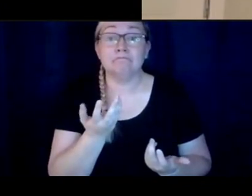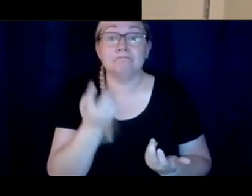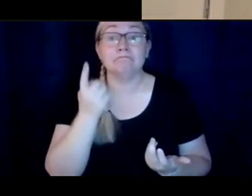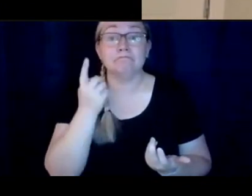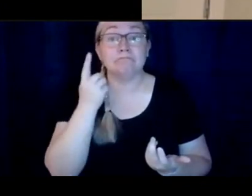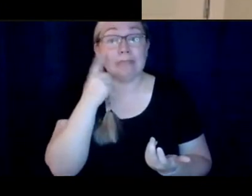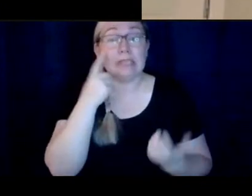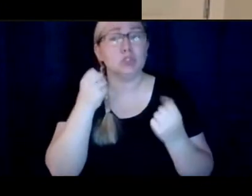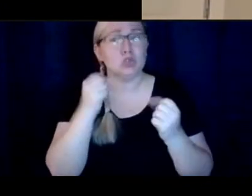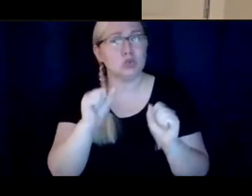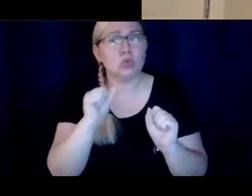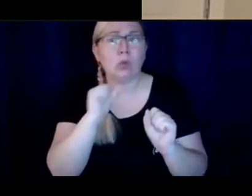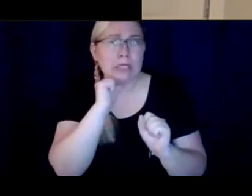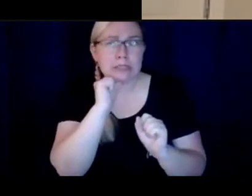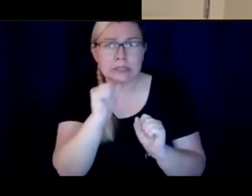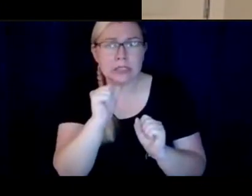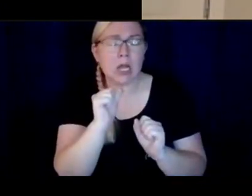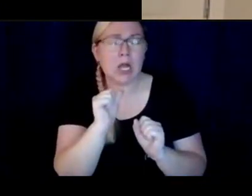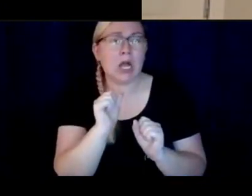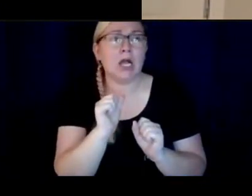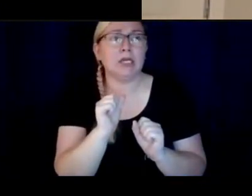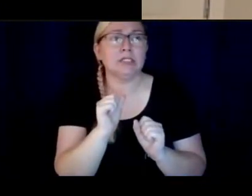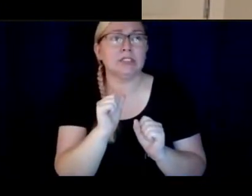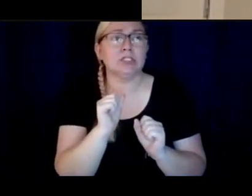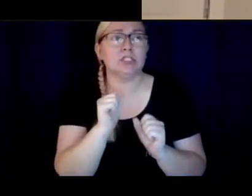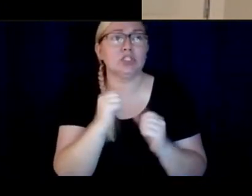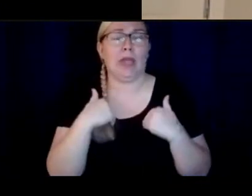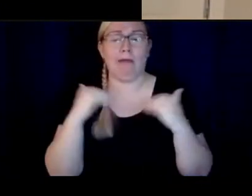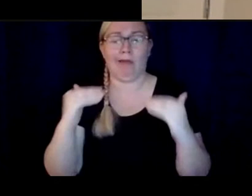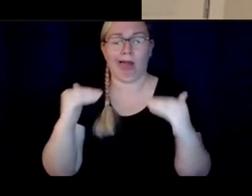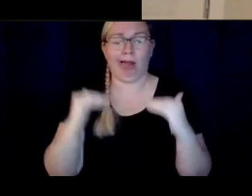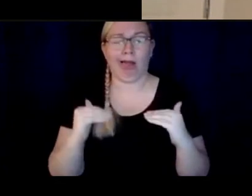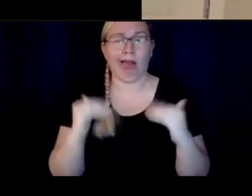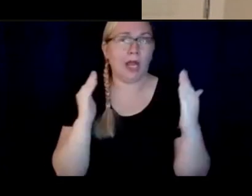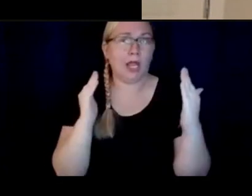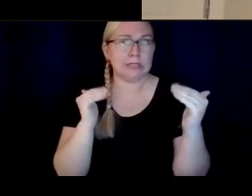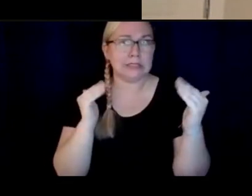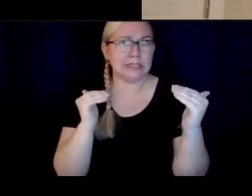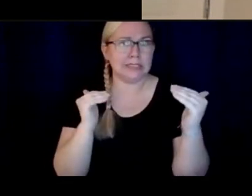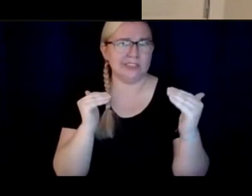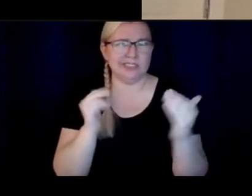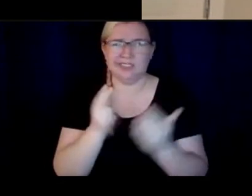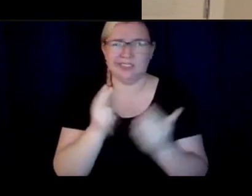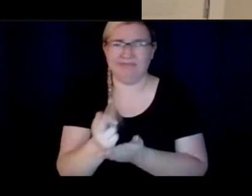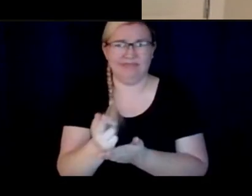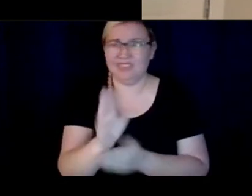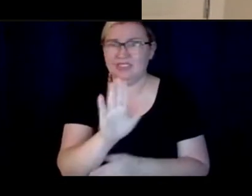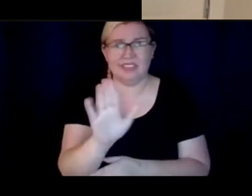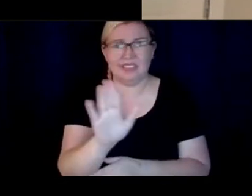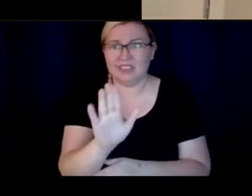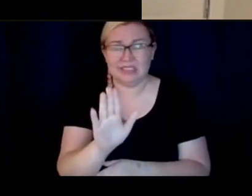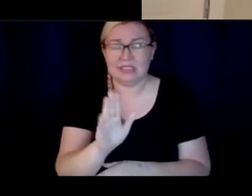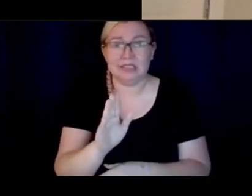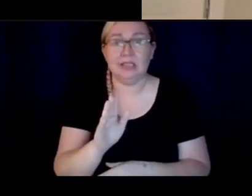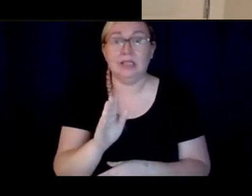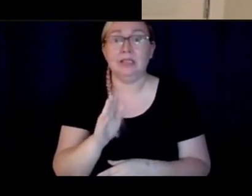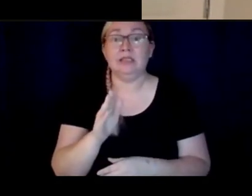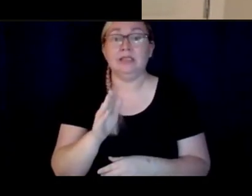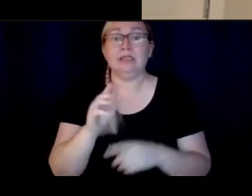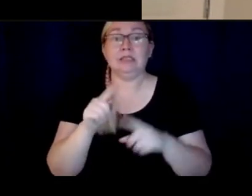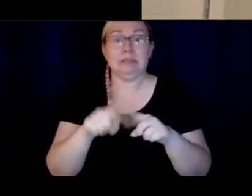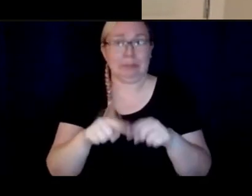try not to have lowered expectations, to be honest. A lot of my